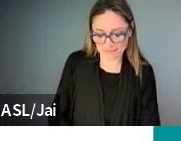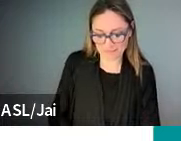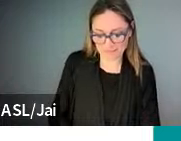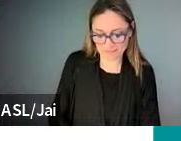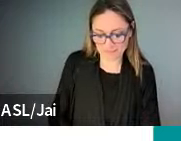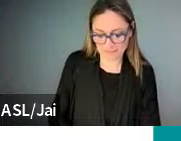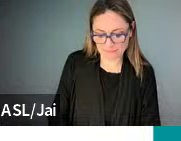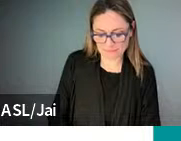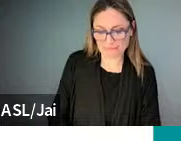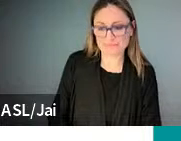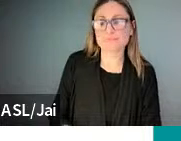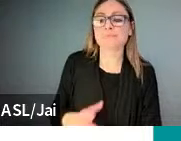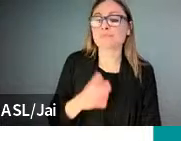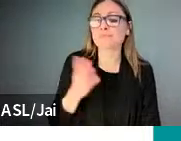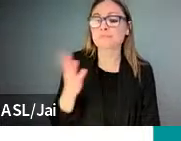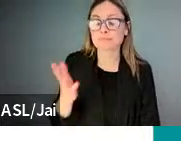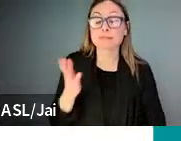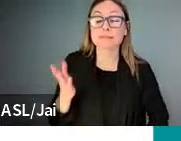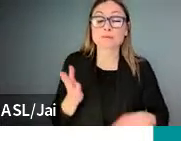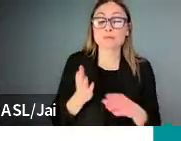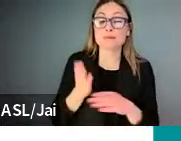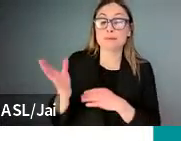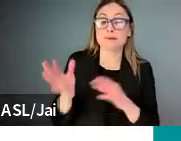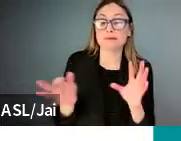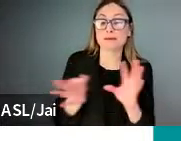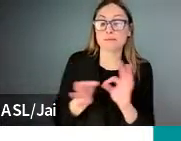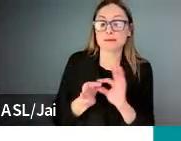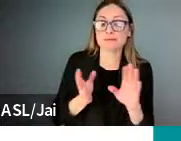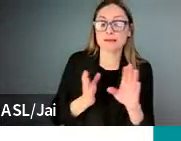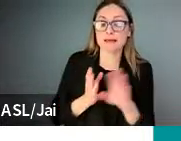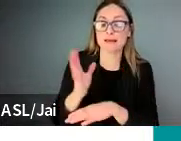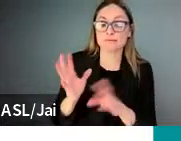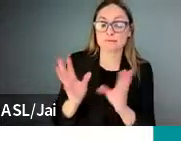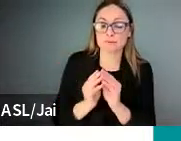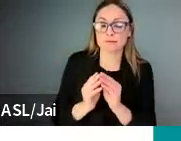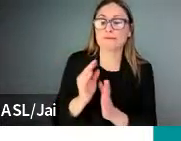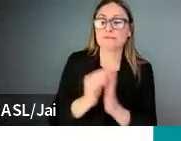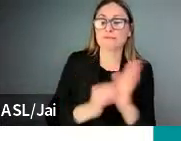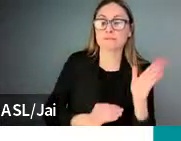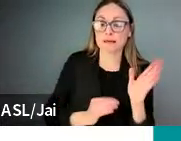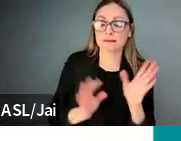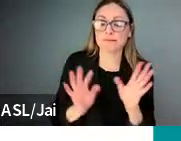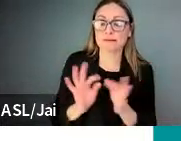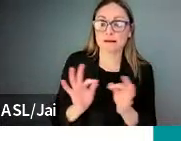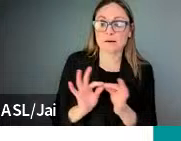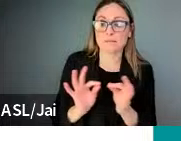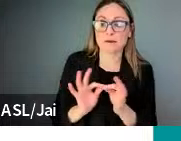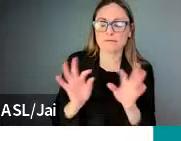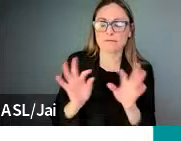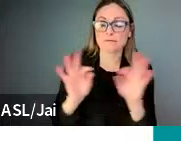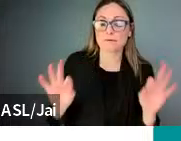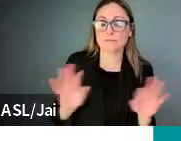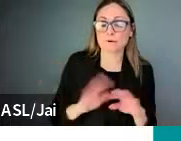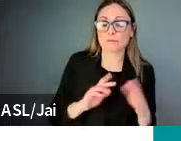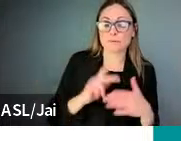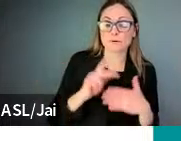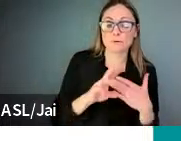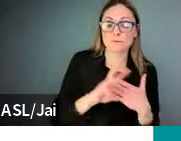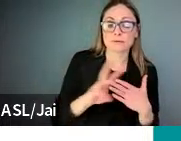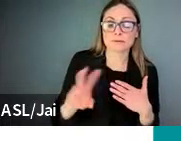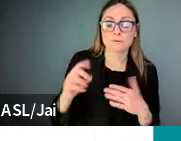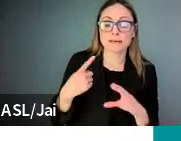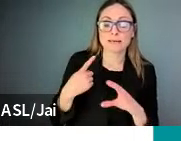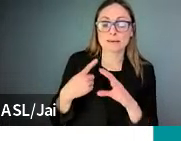To submit comments after the meeting, fill out the comment form on the program website or email your comments